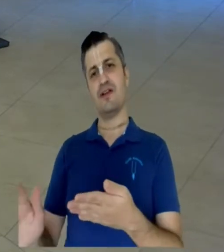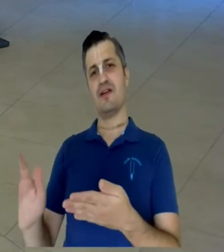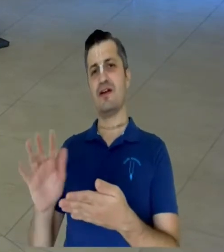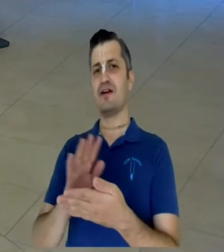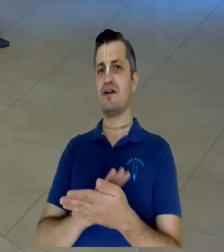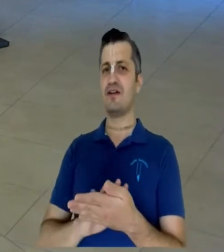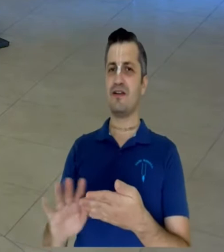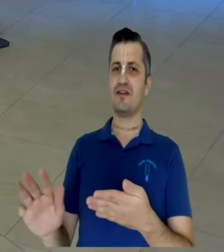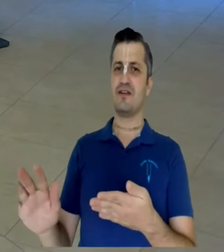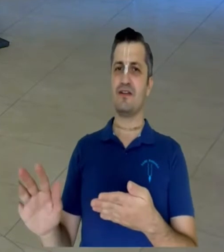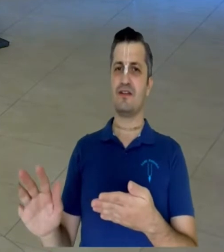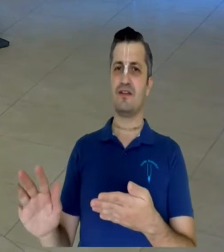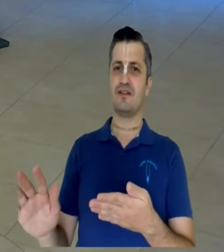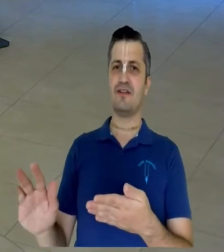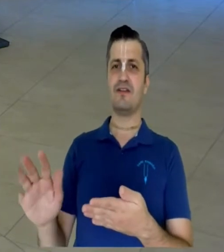Hare Hare.